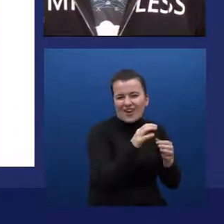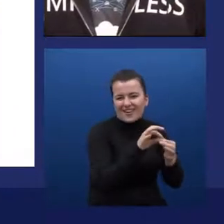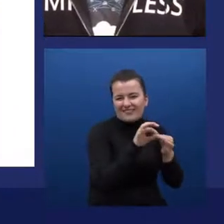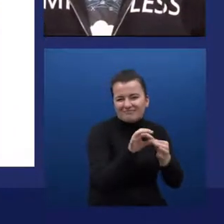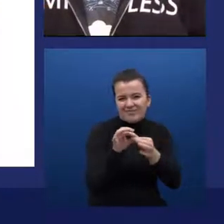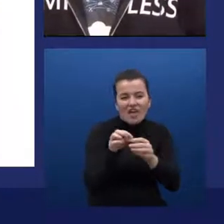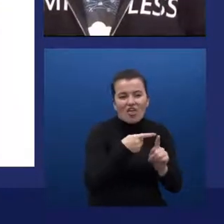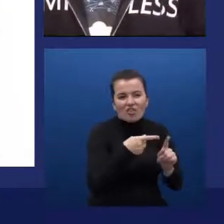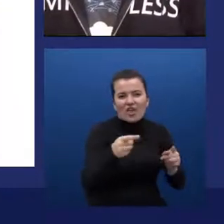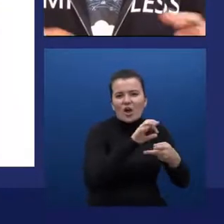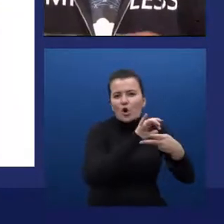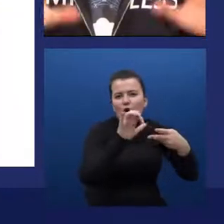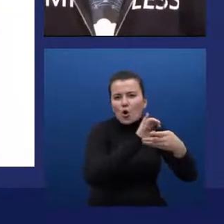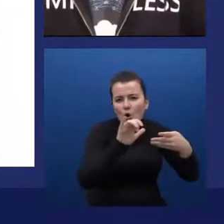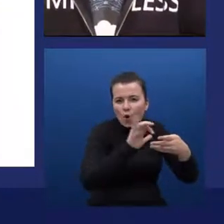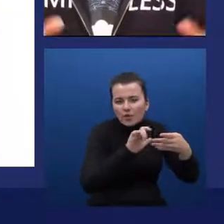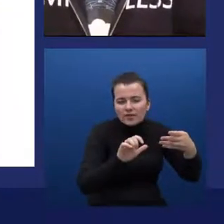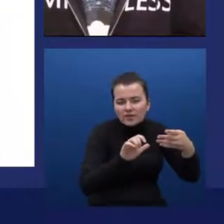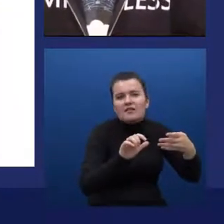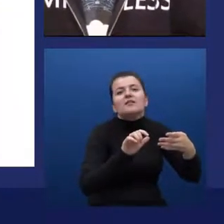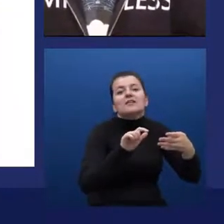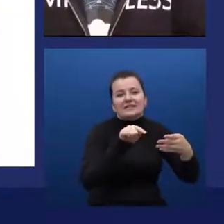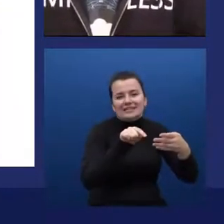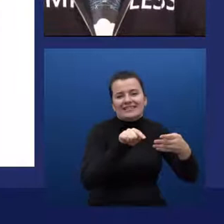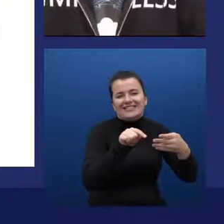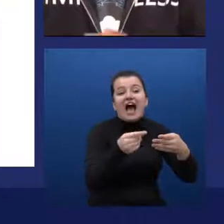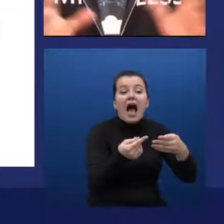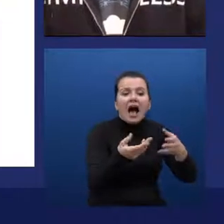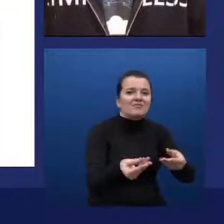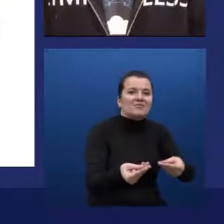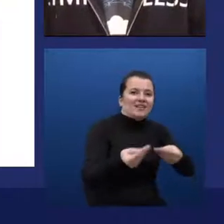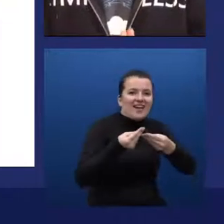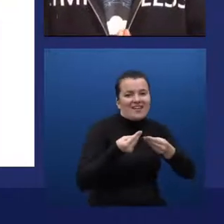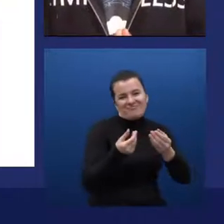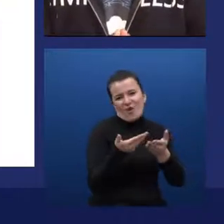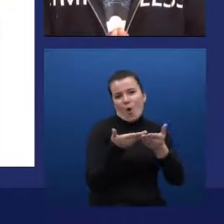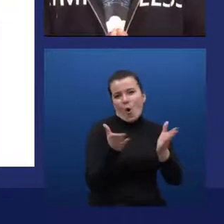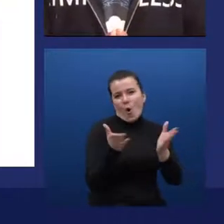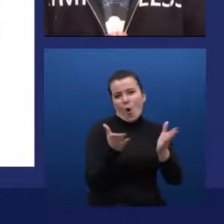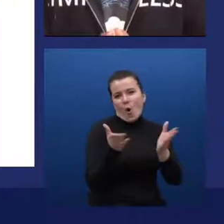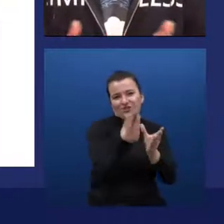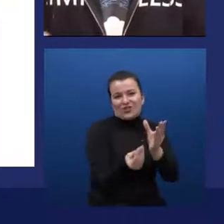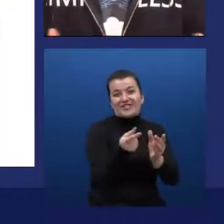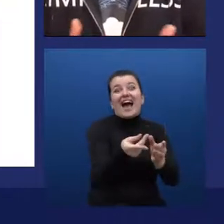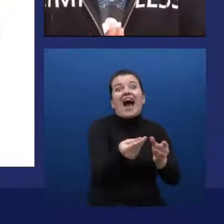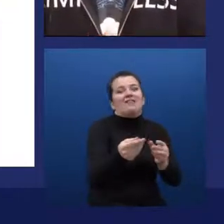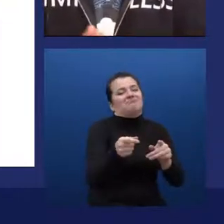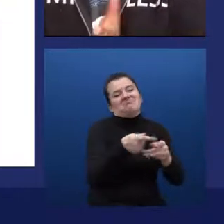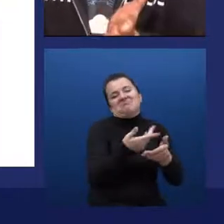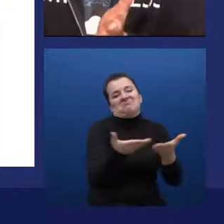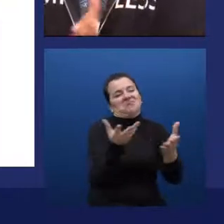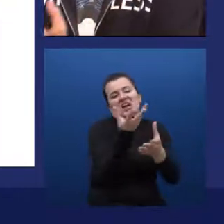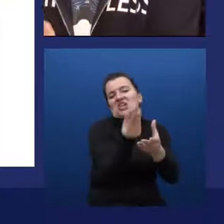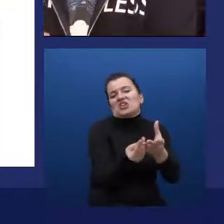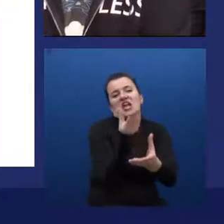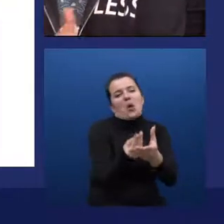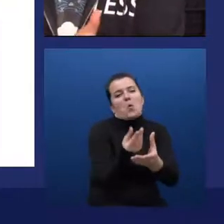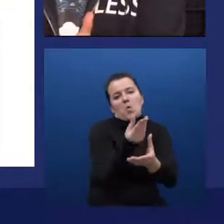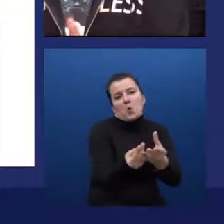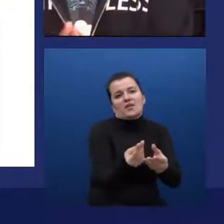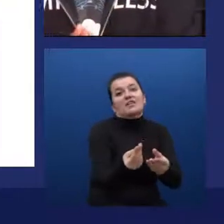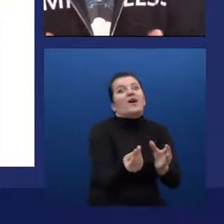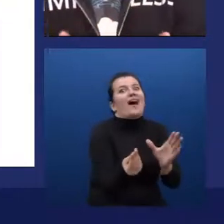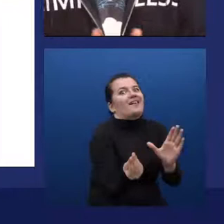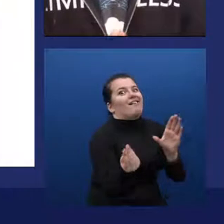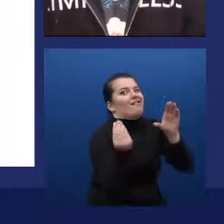code that's been available, and they were allowed, they allow it, and that's the beauty of open source. They allowed it for others to dabble with. So I've actually